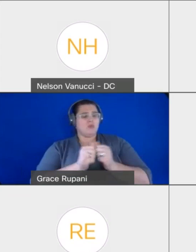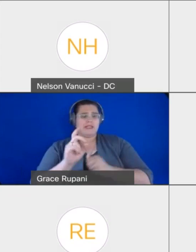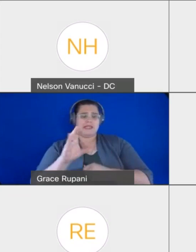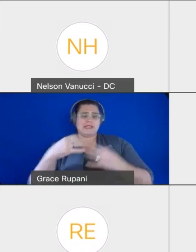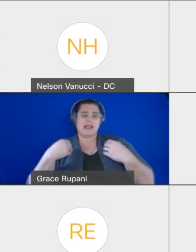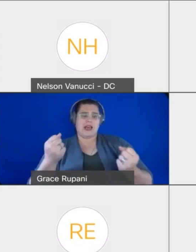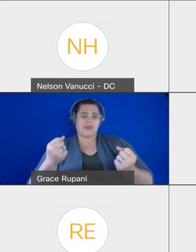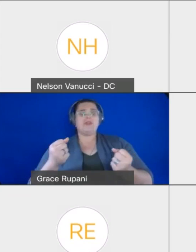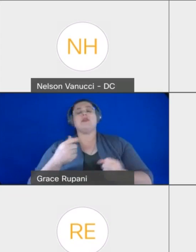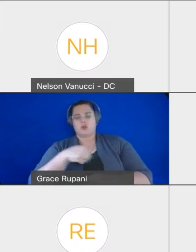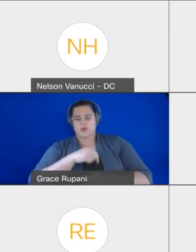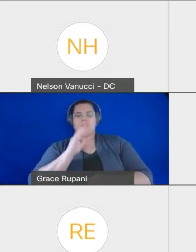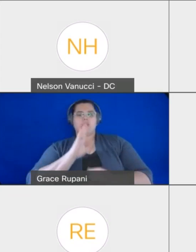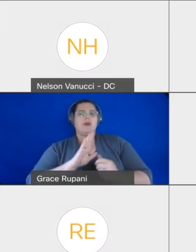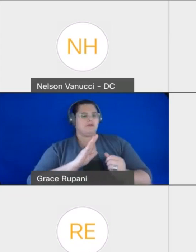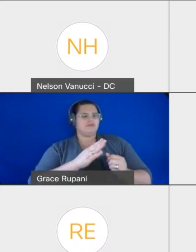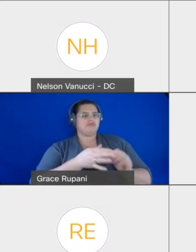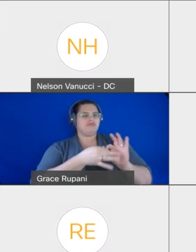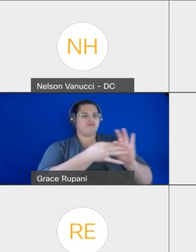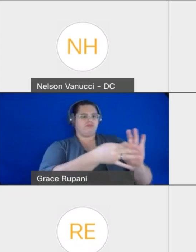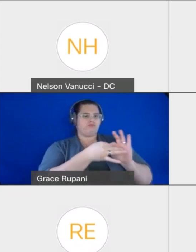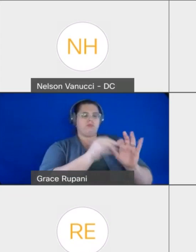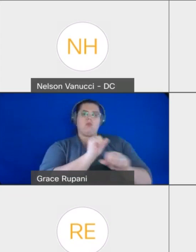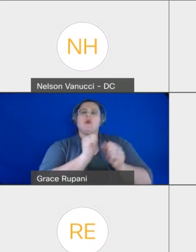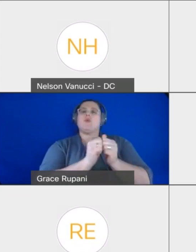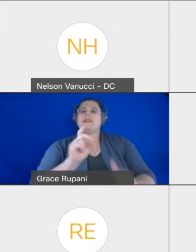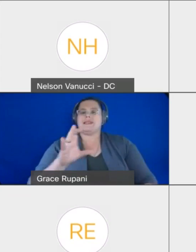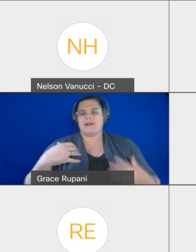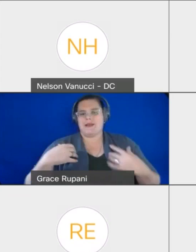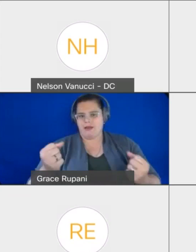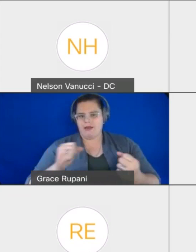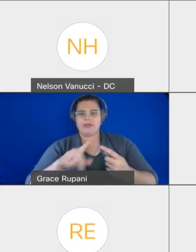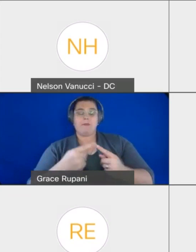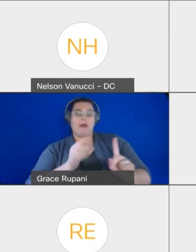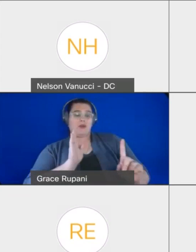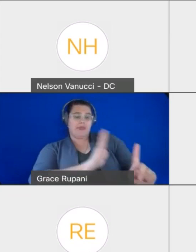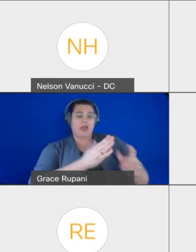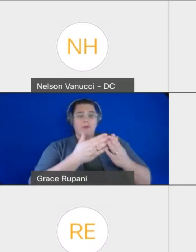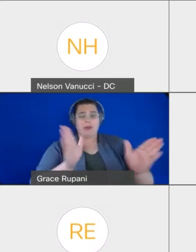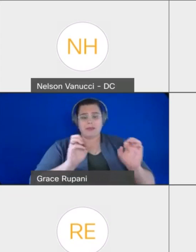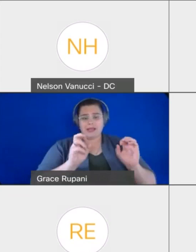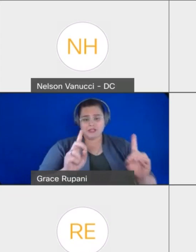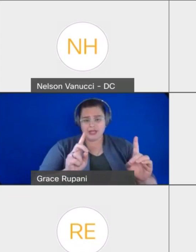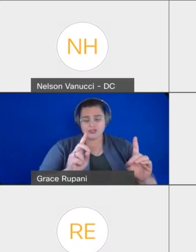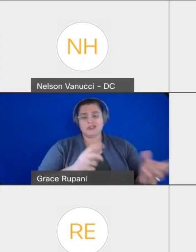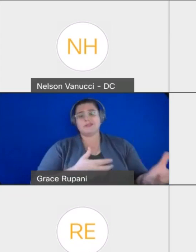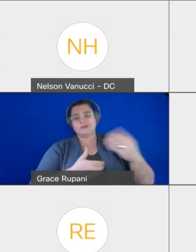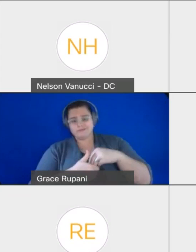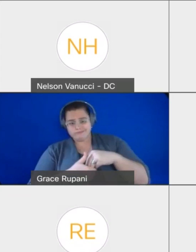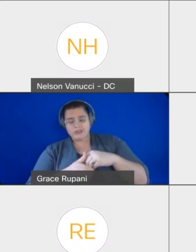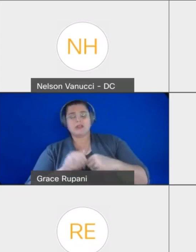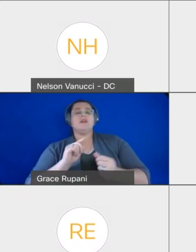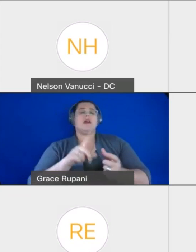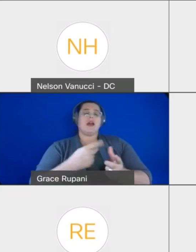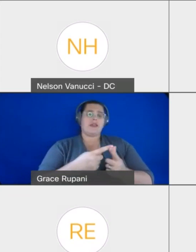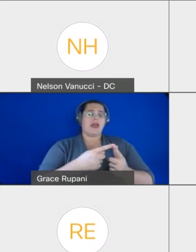we'll talk to DC Health about the kind of public education they are doing, and also look at, what kind of education